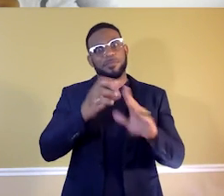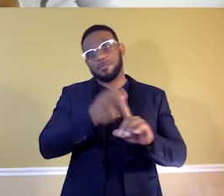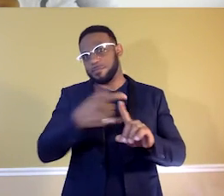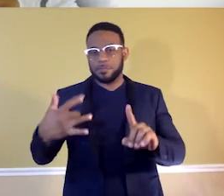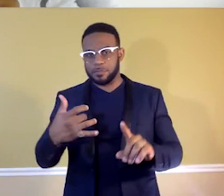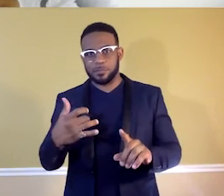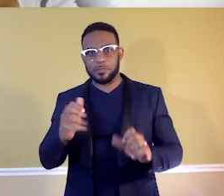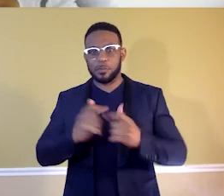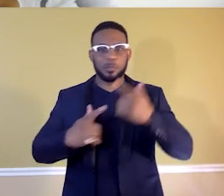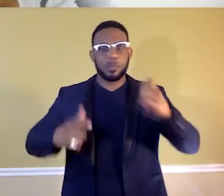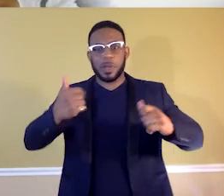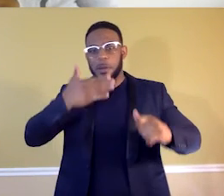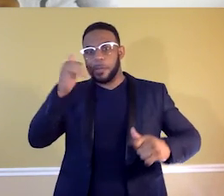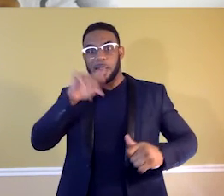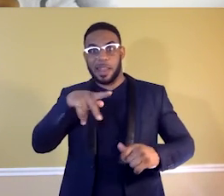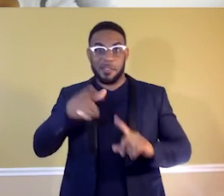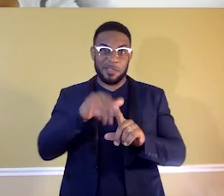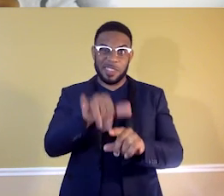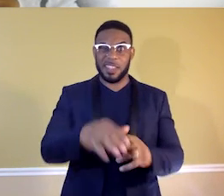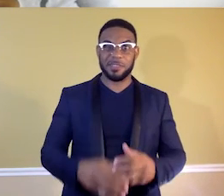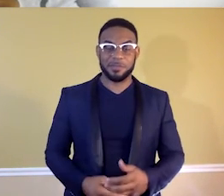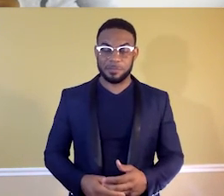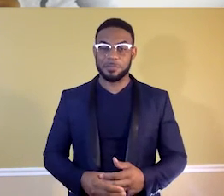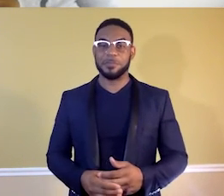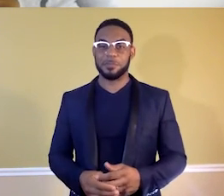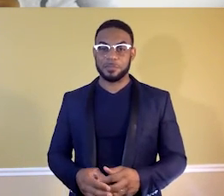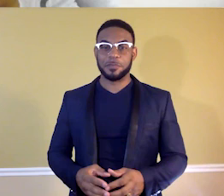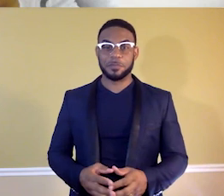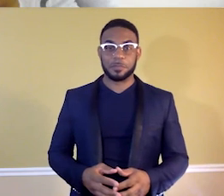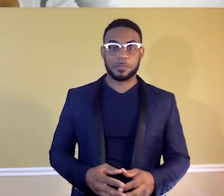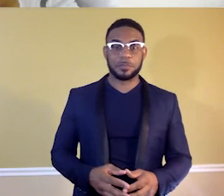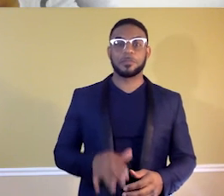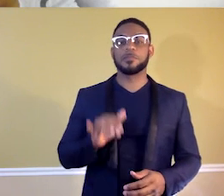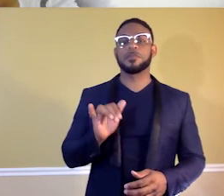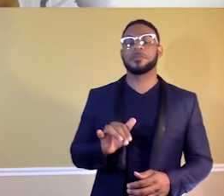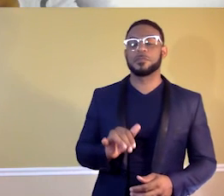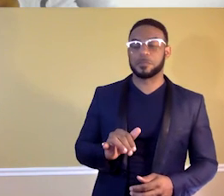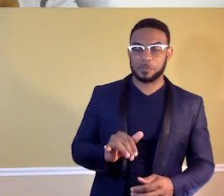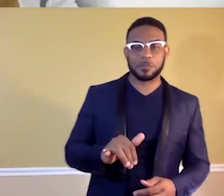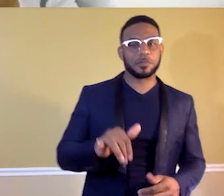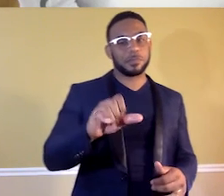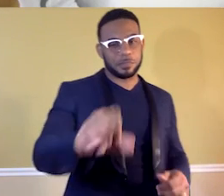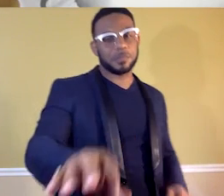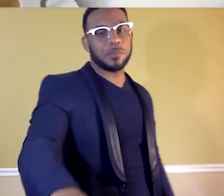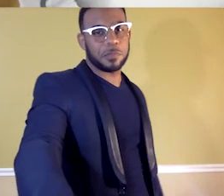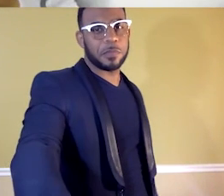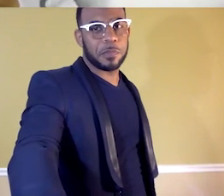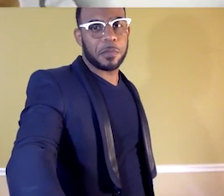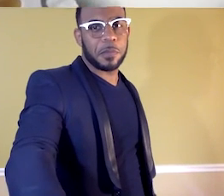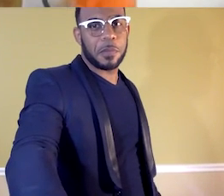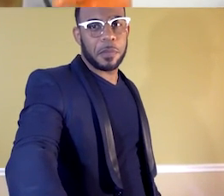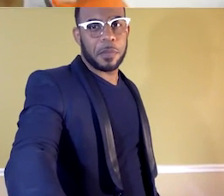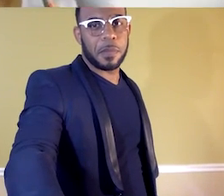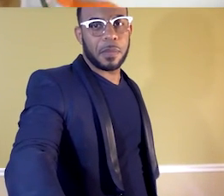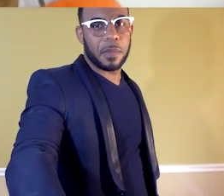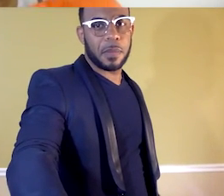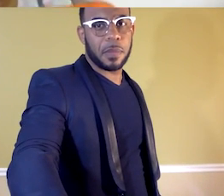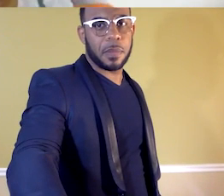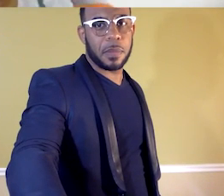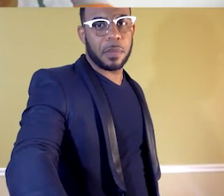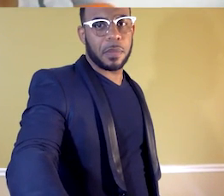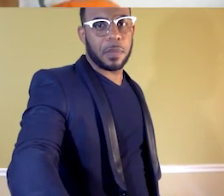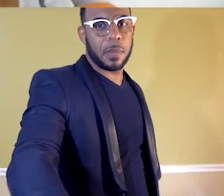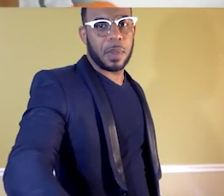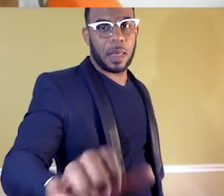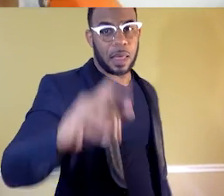bigger, better apps from that. Mm-hmm. Yeah, absolutely. So I love that. I think